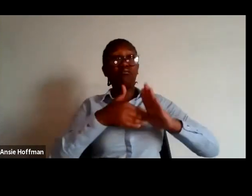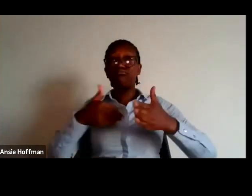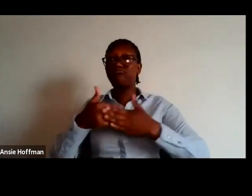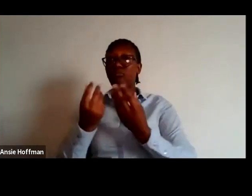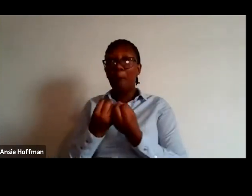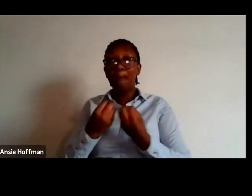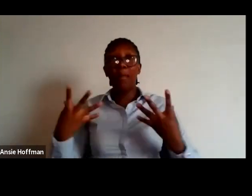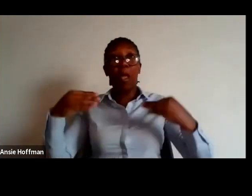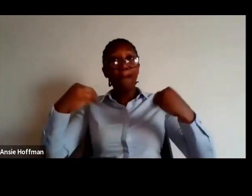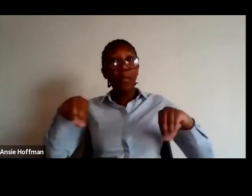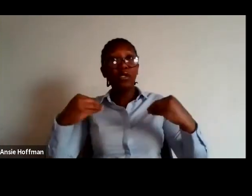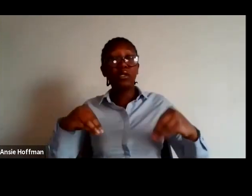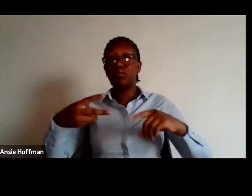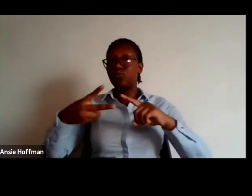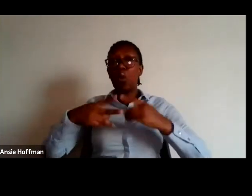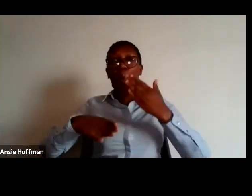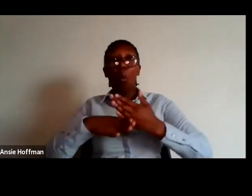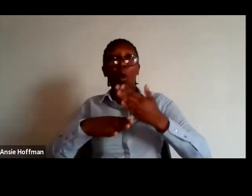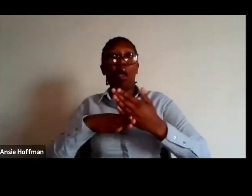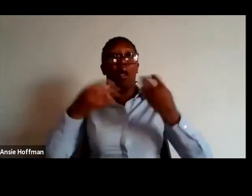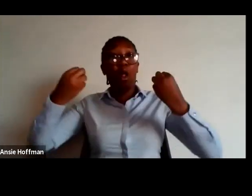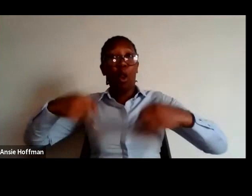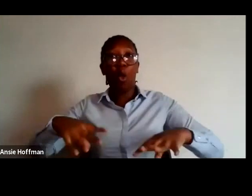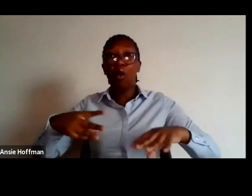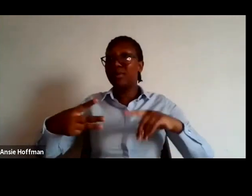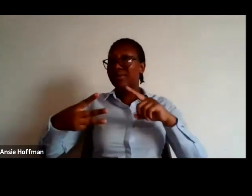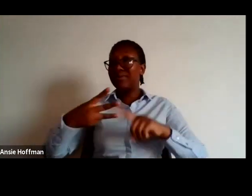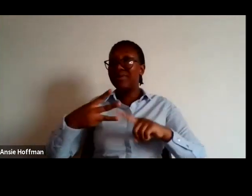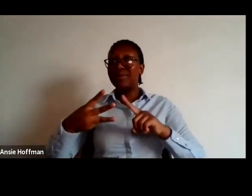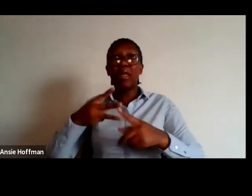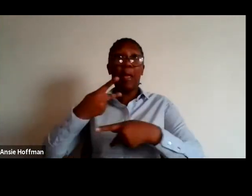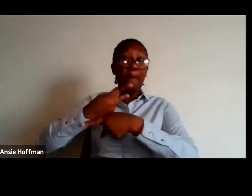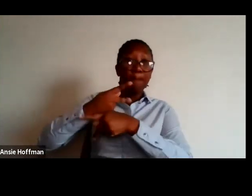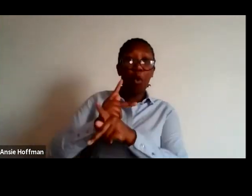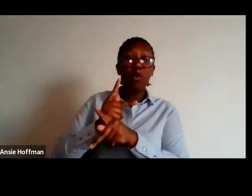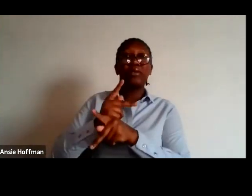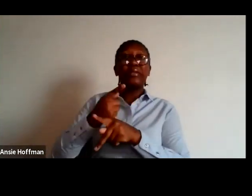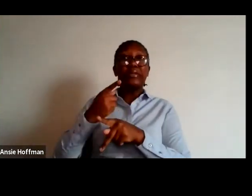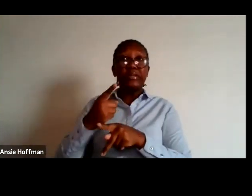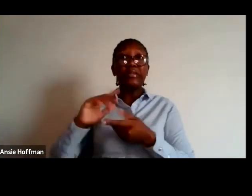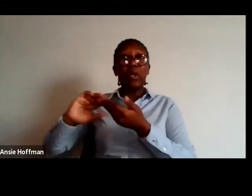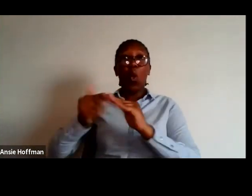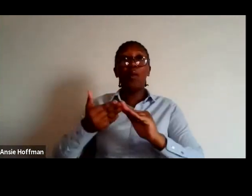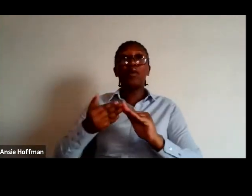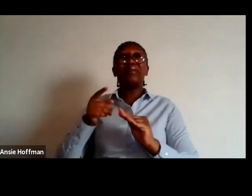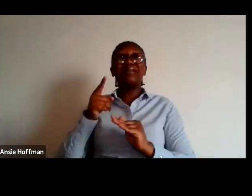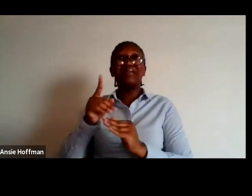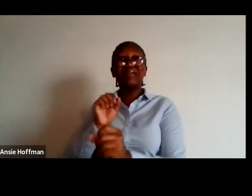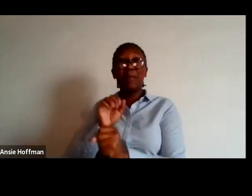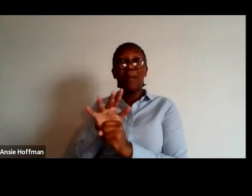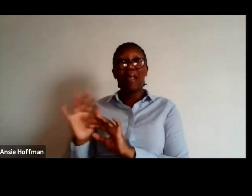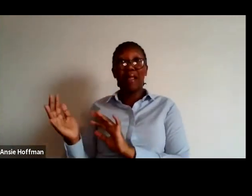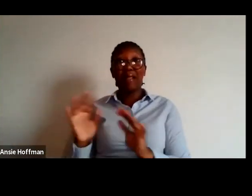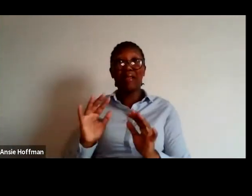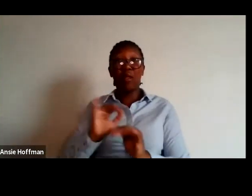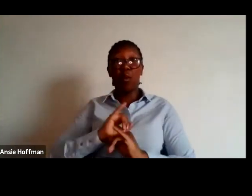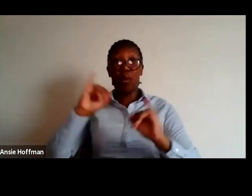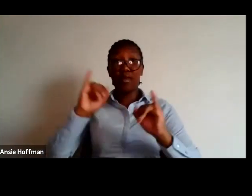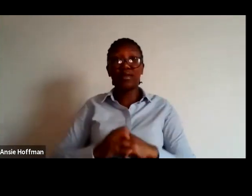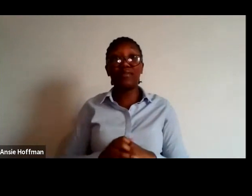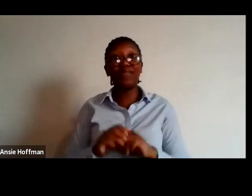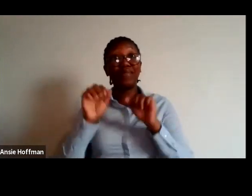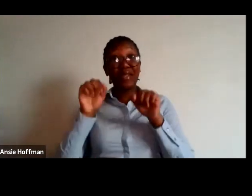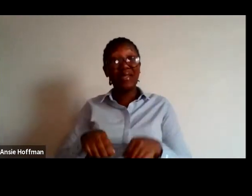businesses, job losses, and harmful product to the society. It is further has a